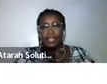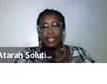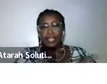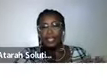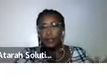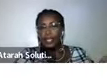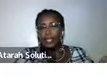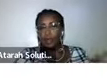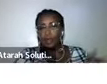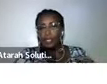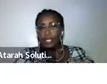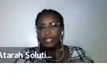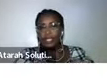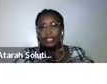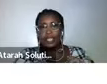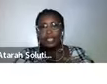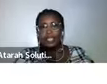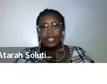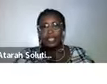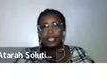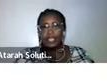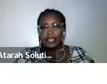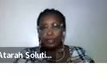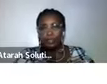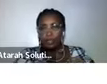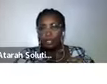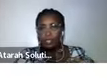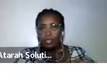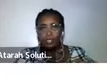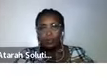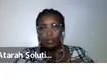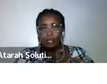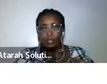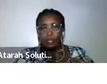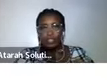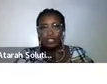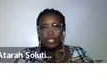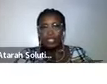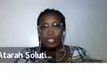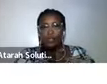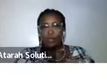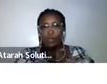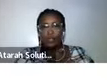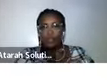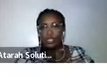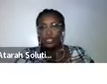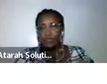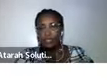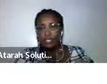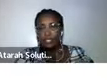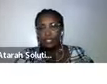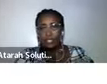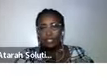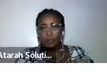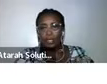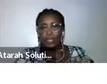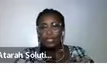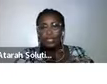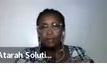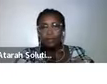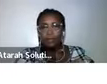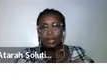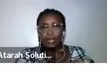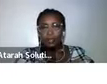917-4897. And we can always get in touch. There's a link that I'm sure the team is posting on the chat. If you want to register for this training,